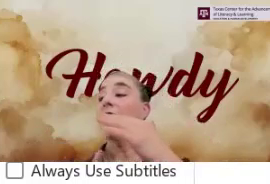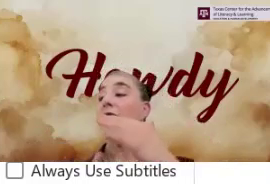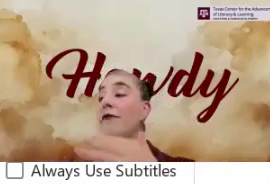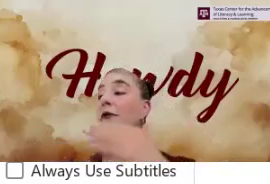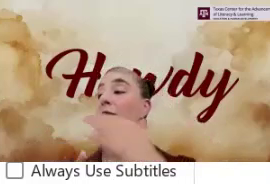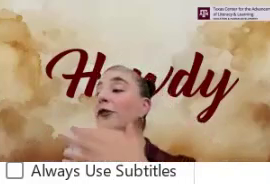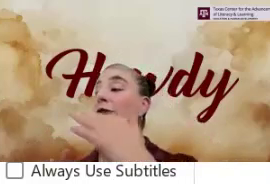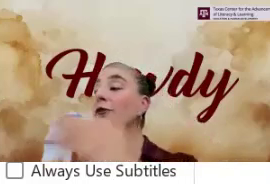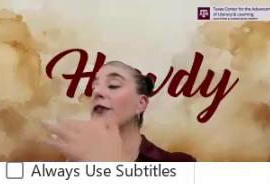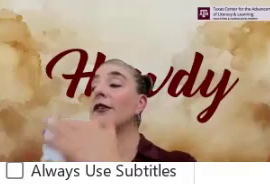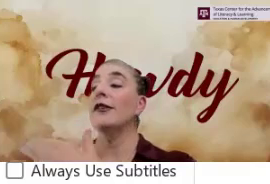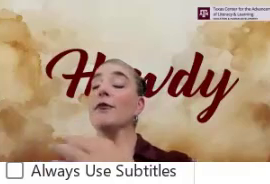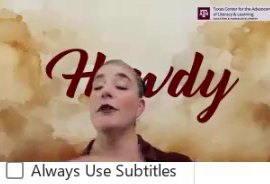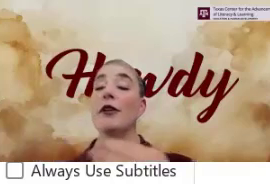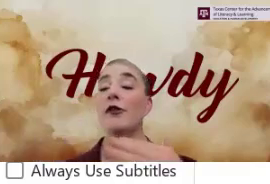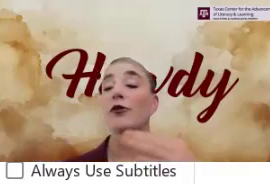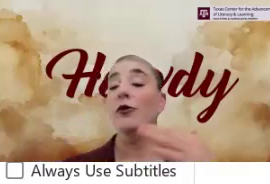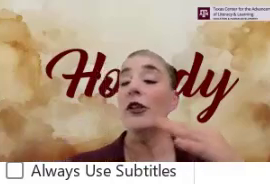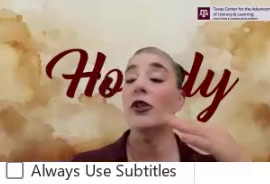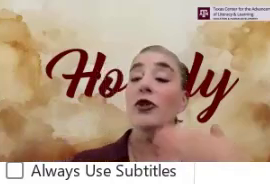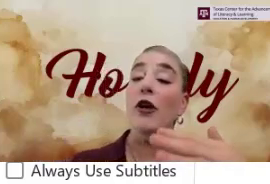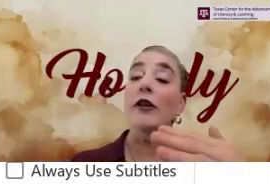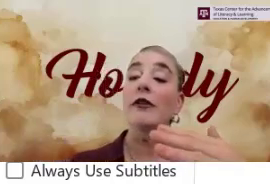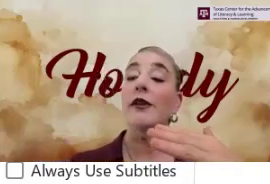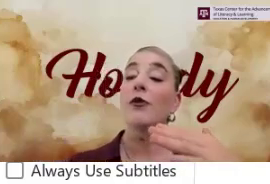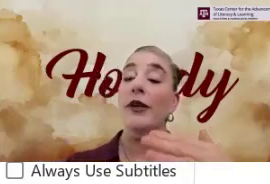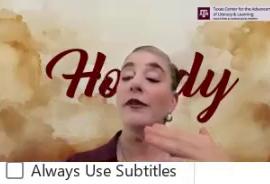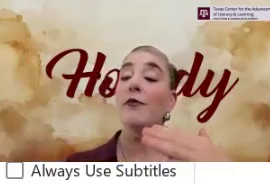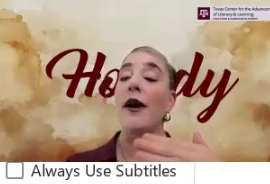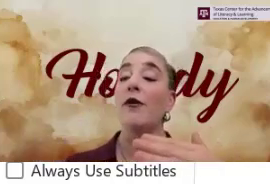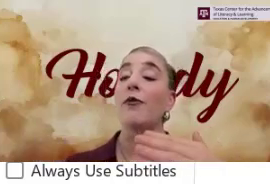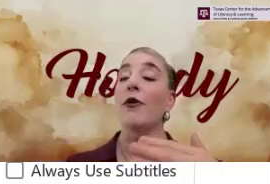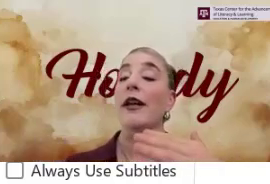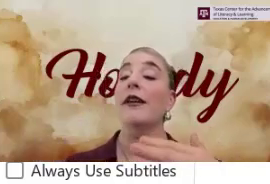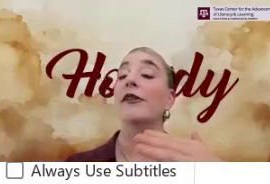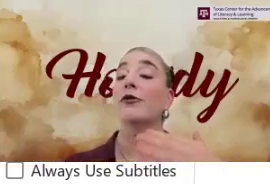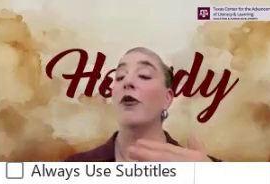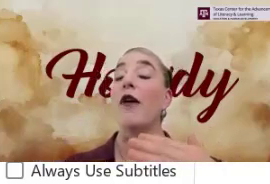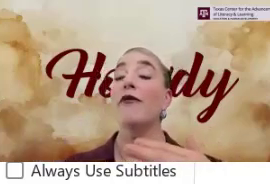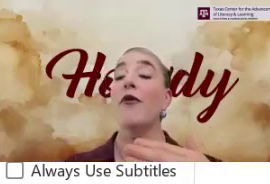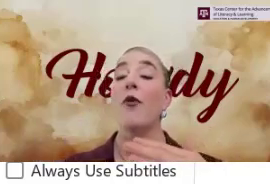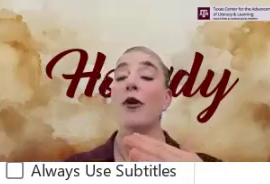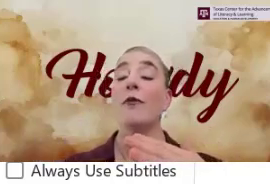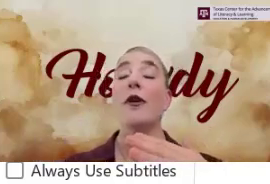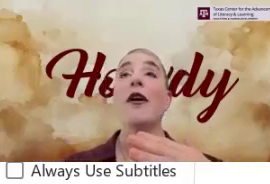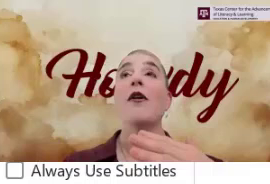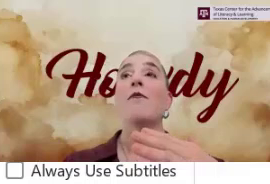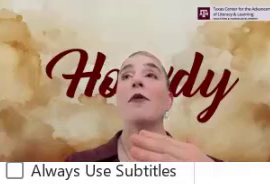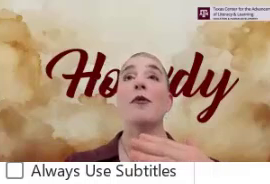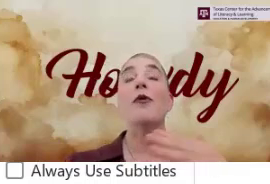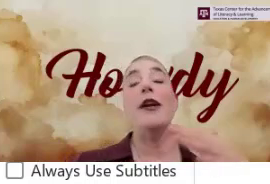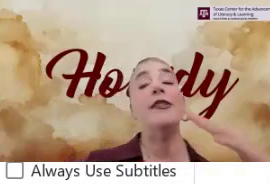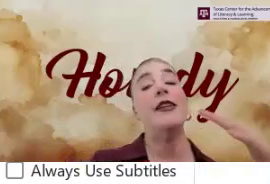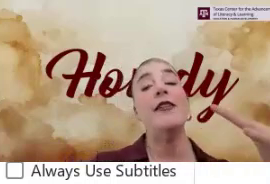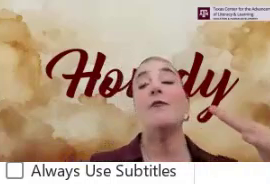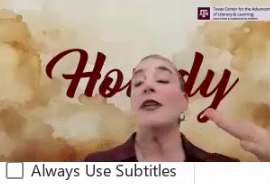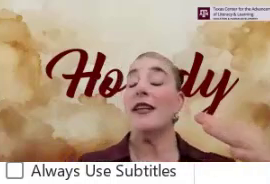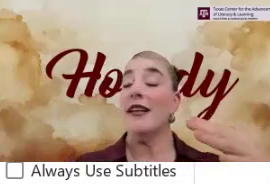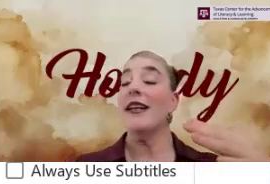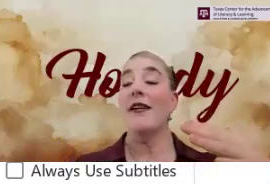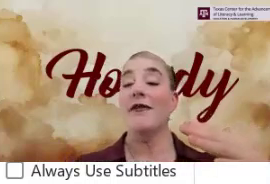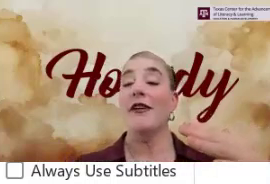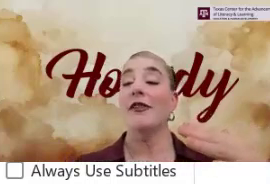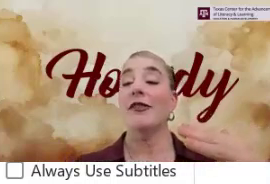is, if a person with a disability is really struggling with the PowerPoint in its raw form, remember what I said